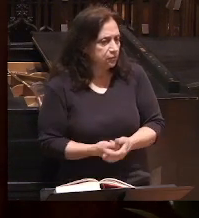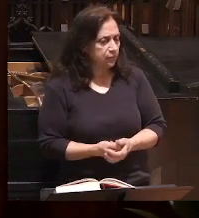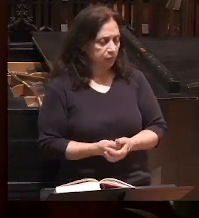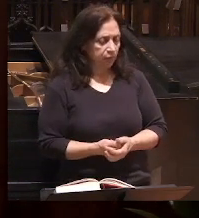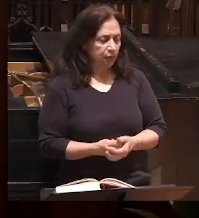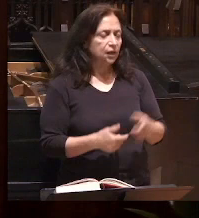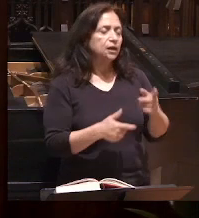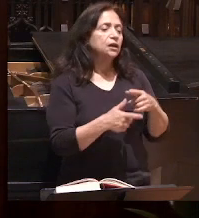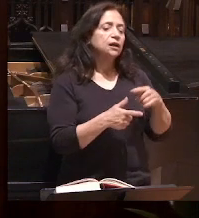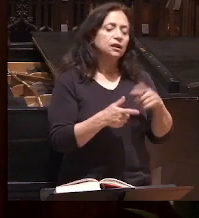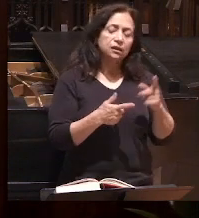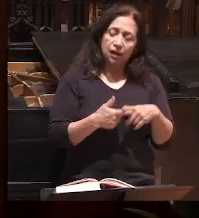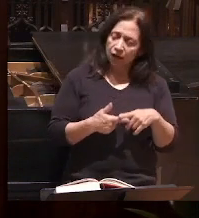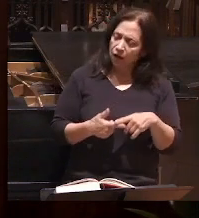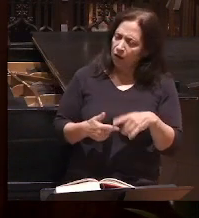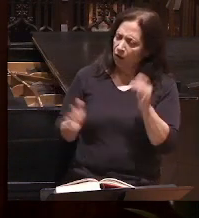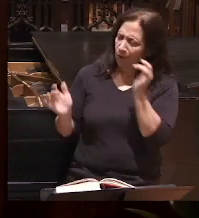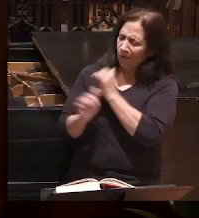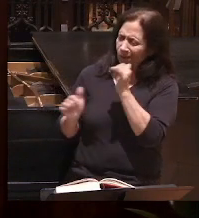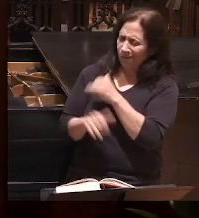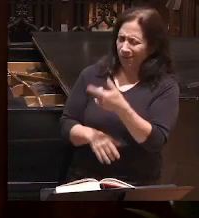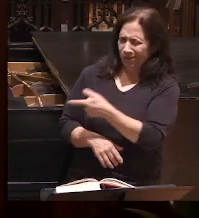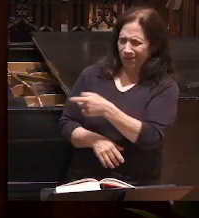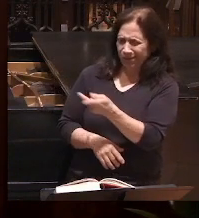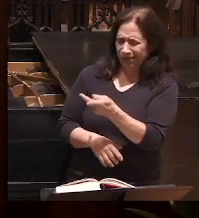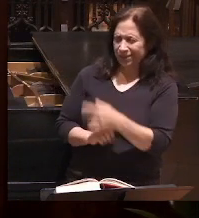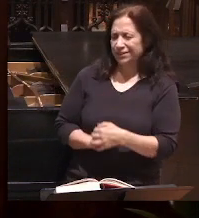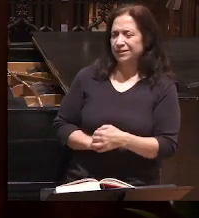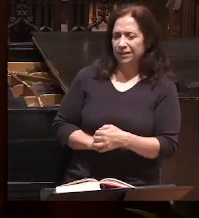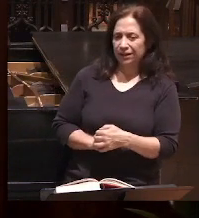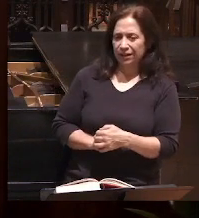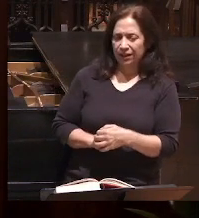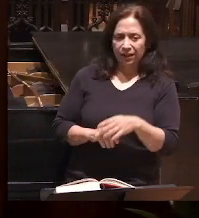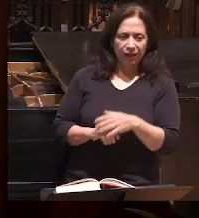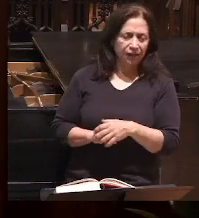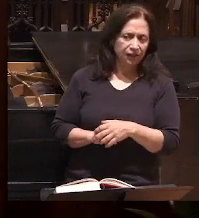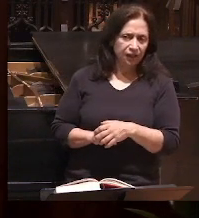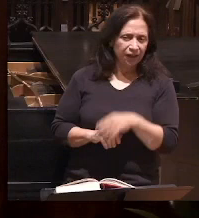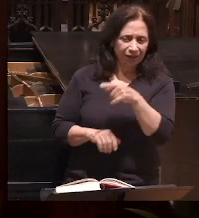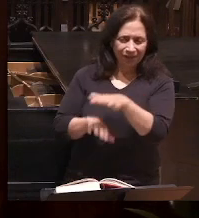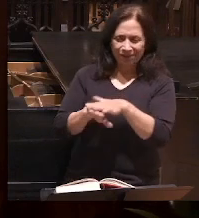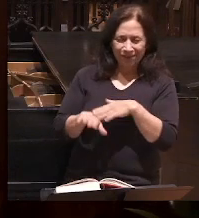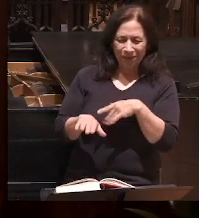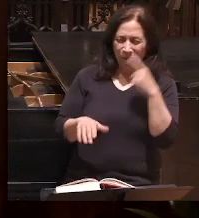Then he said to them, "Oh, how foolish you are, and how slow of heart to believe that